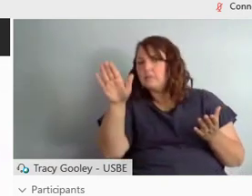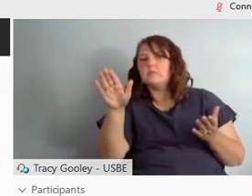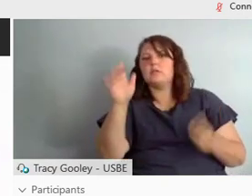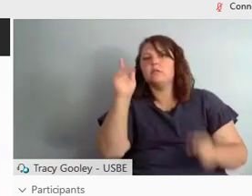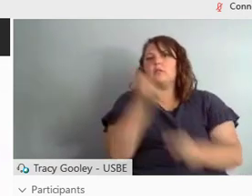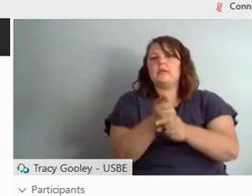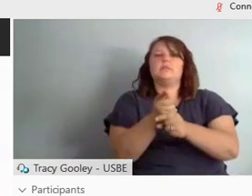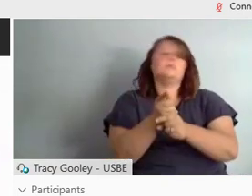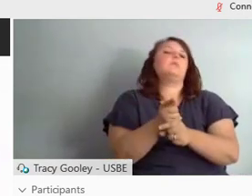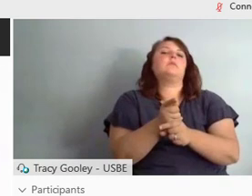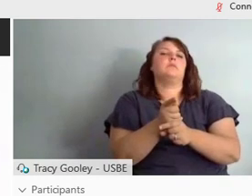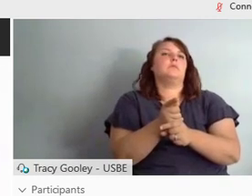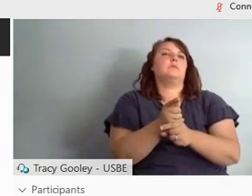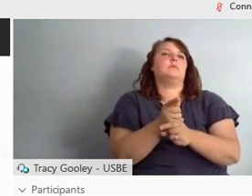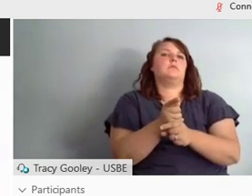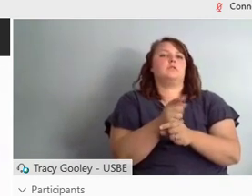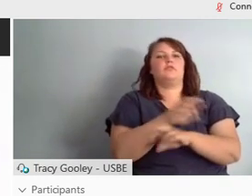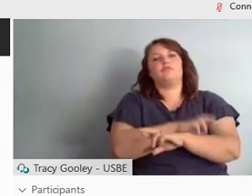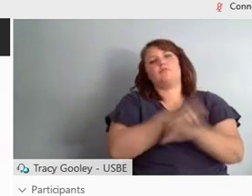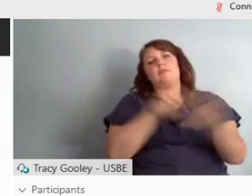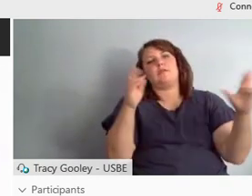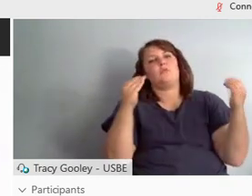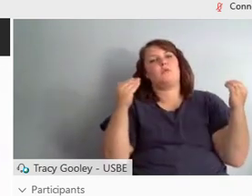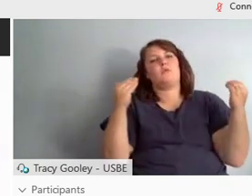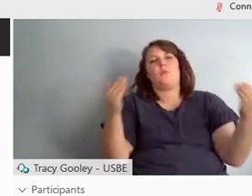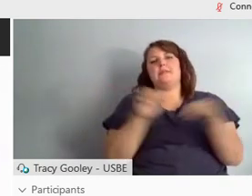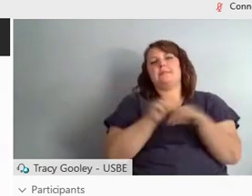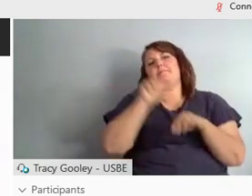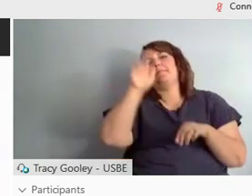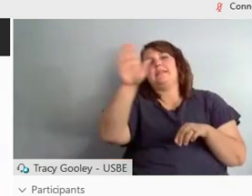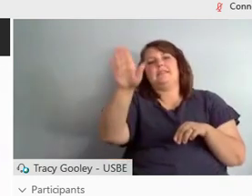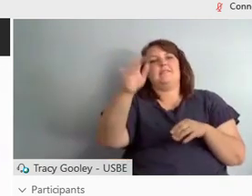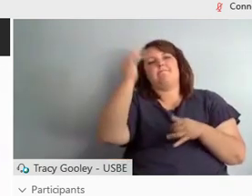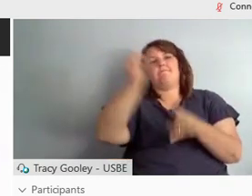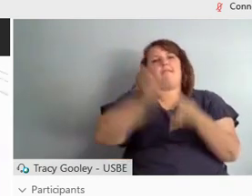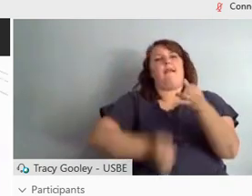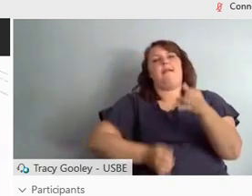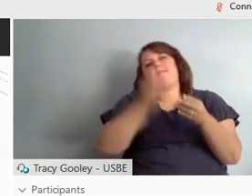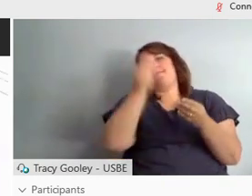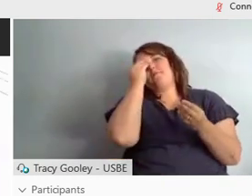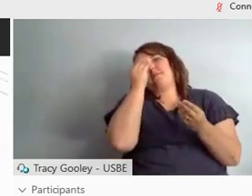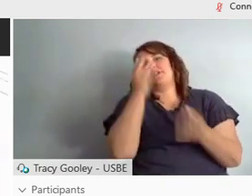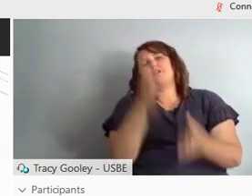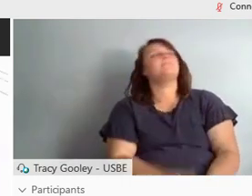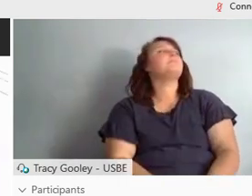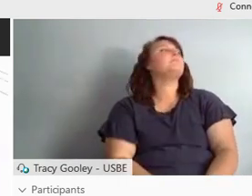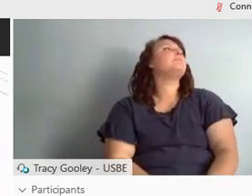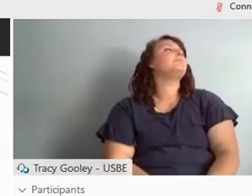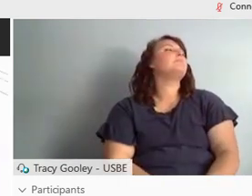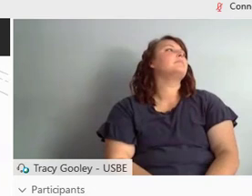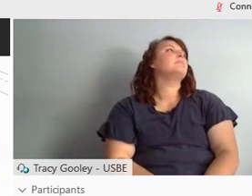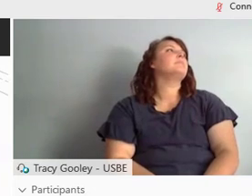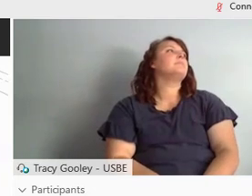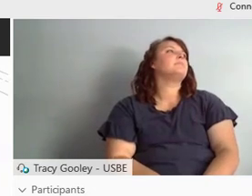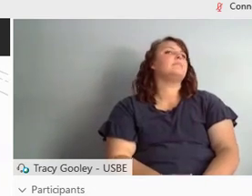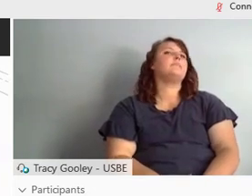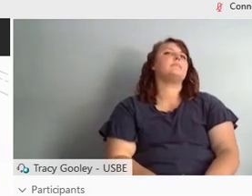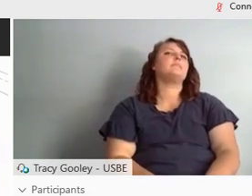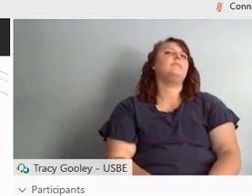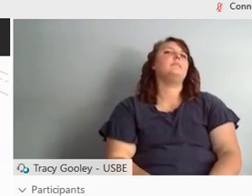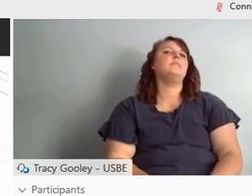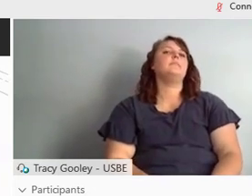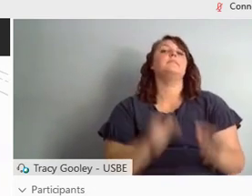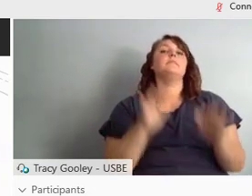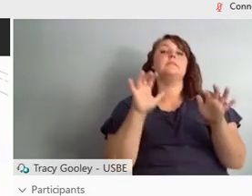is accurate and you're ready to submit and finalize the data. To enter